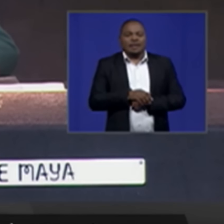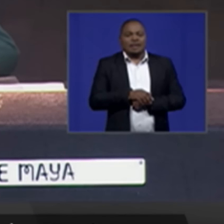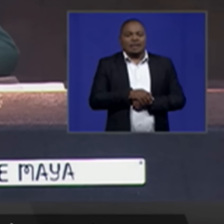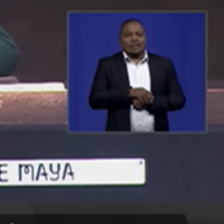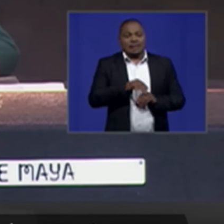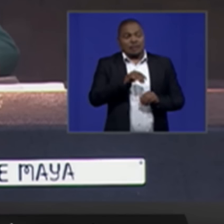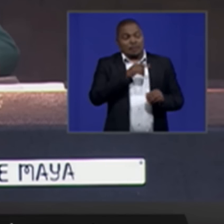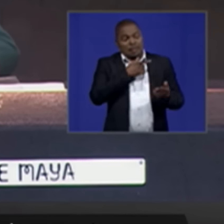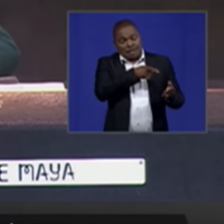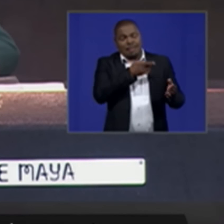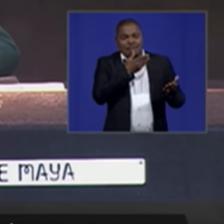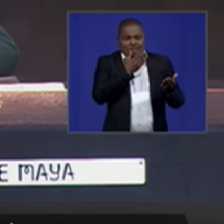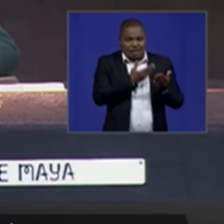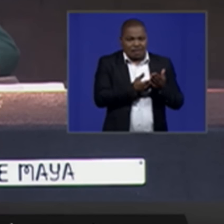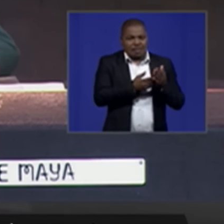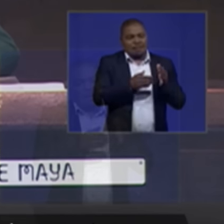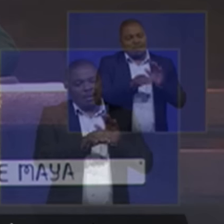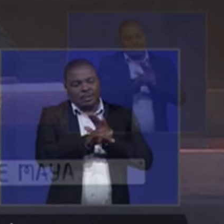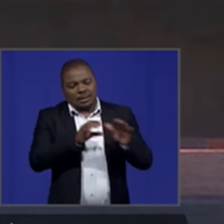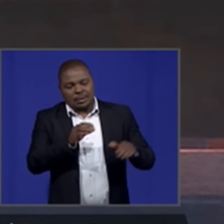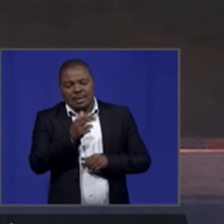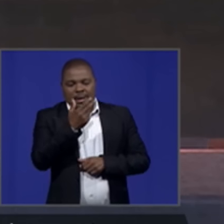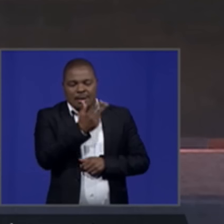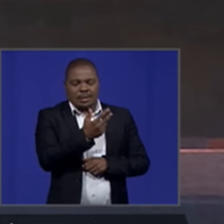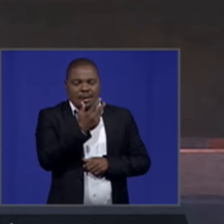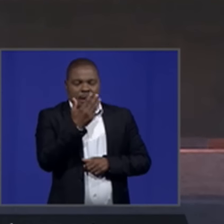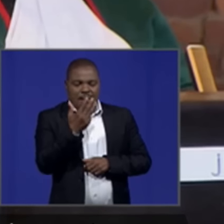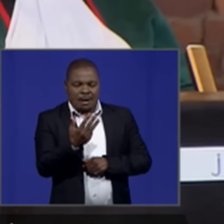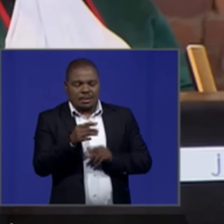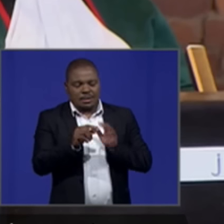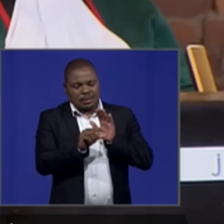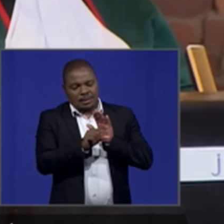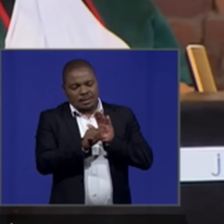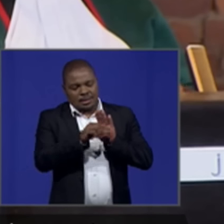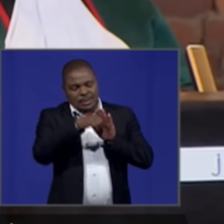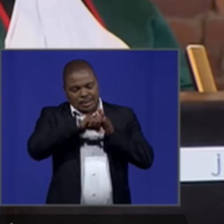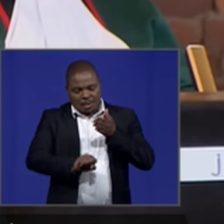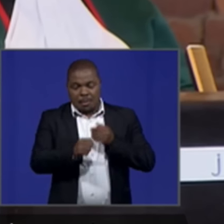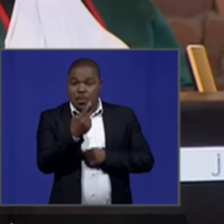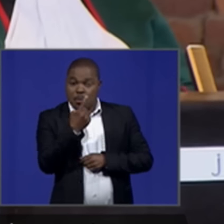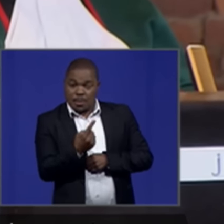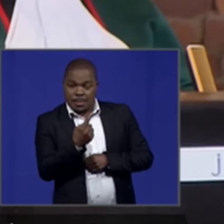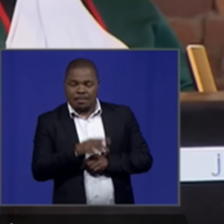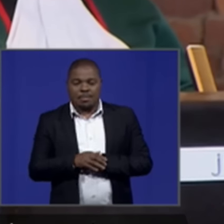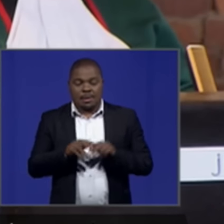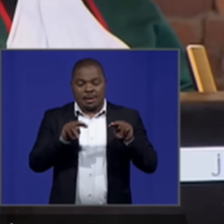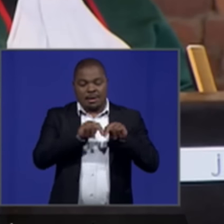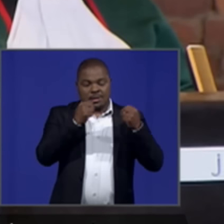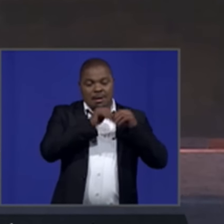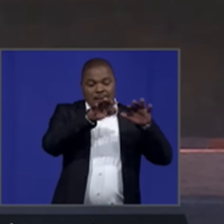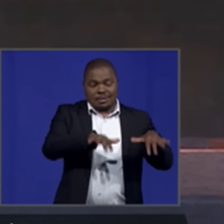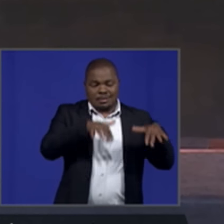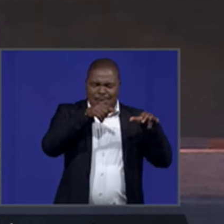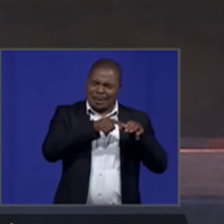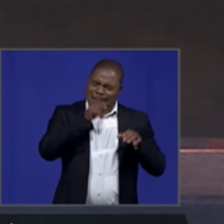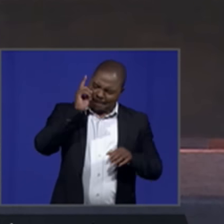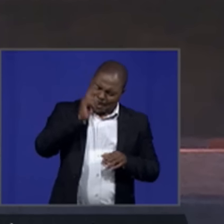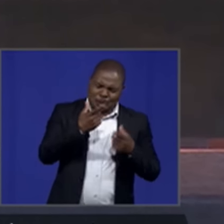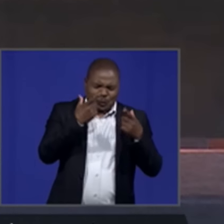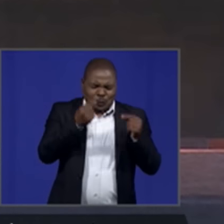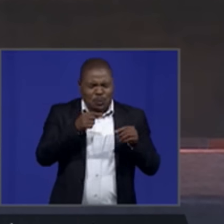a ground under Section 89, subsection 1. The National Assembly is required to do more